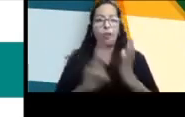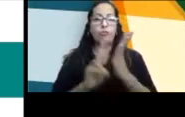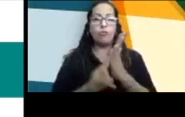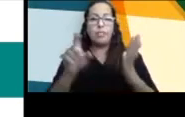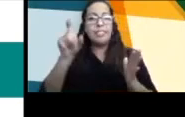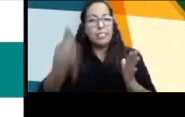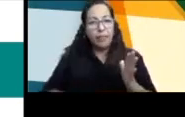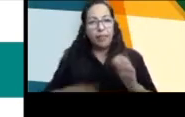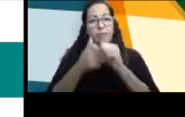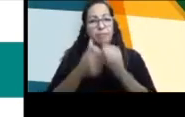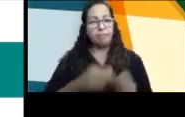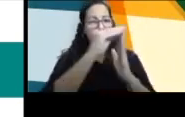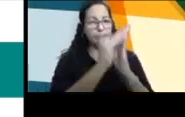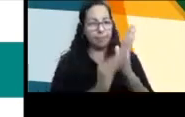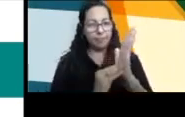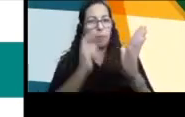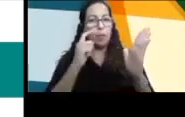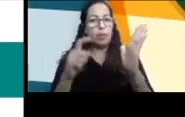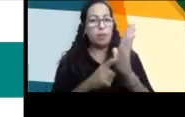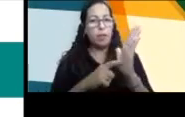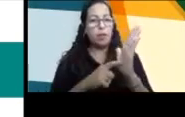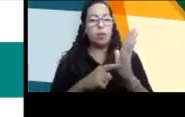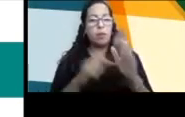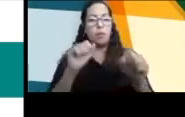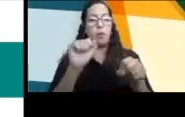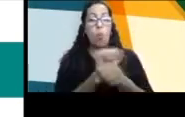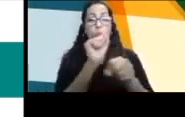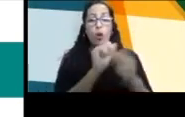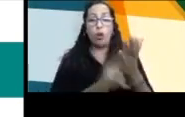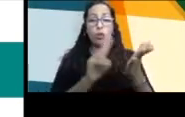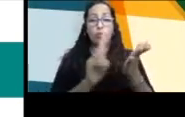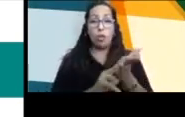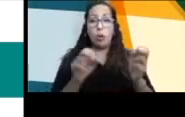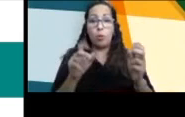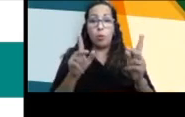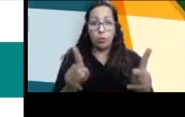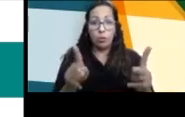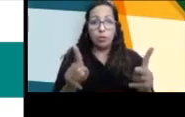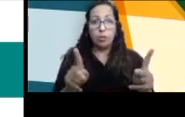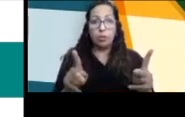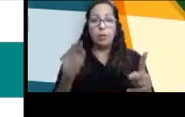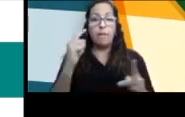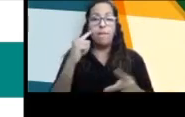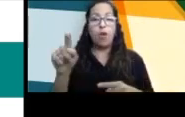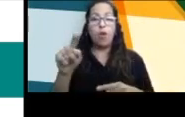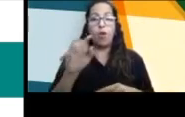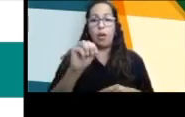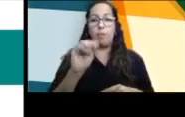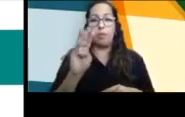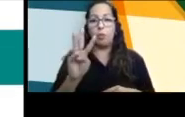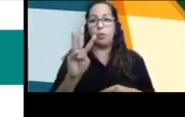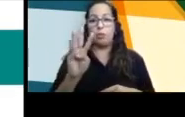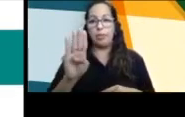this form to identify where contracting opportunities will exist for MWBE businesses.